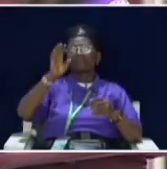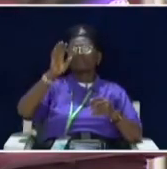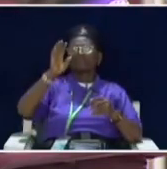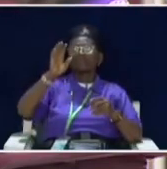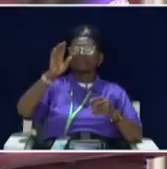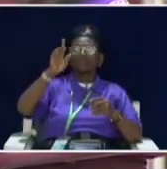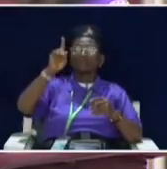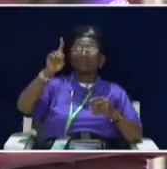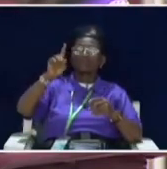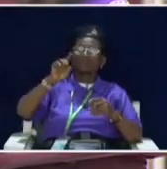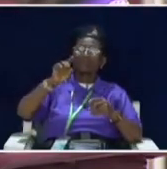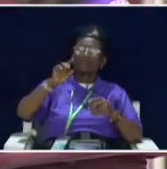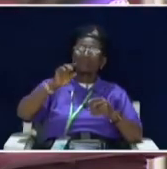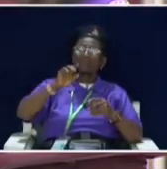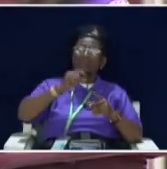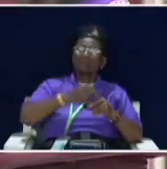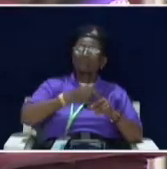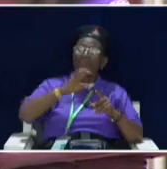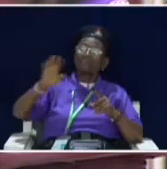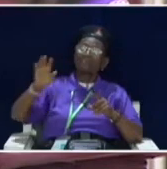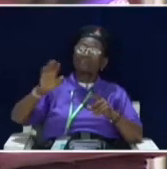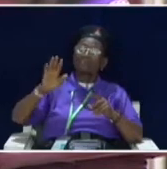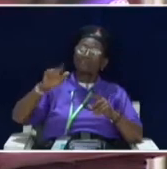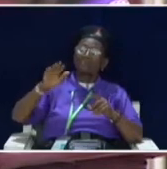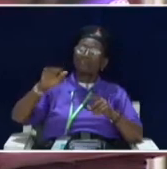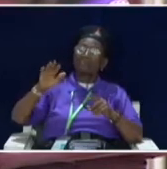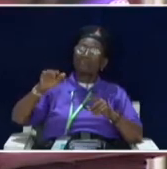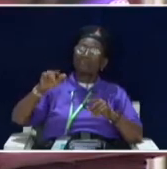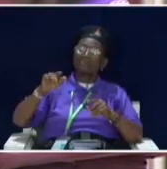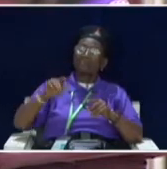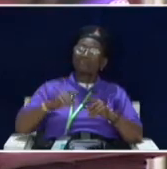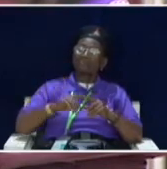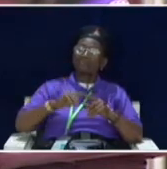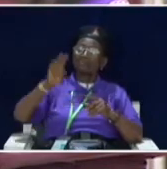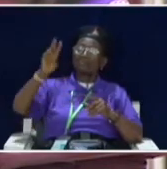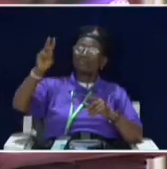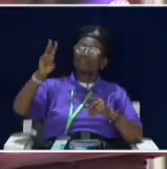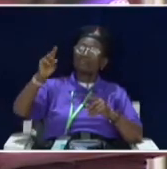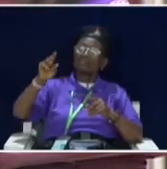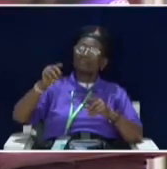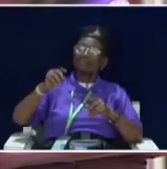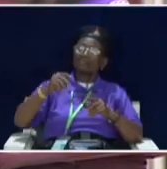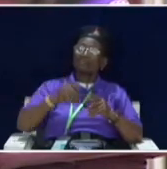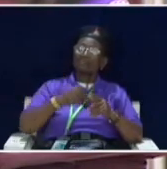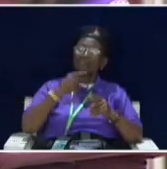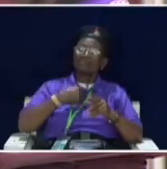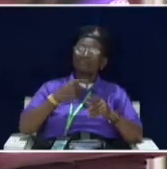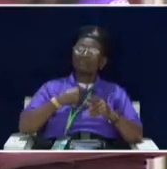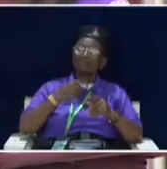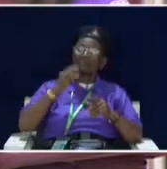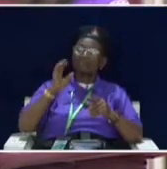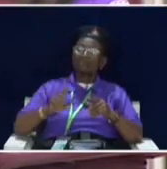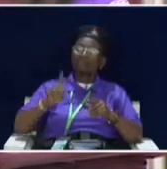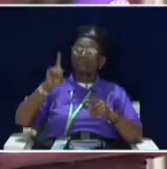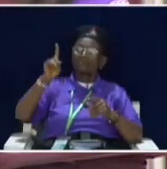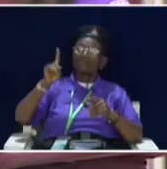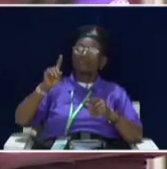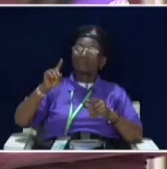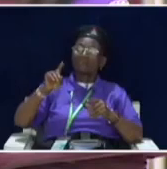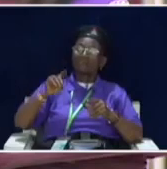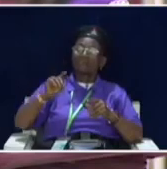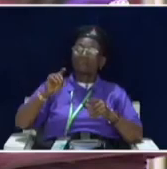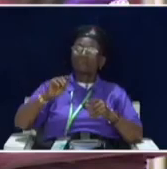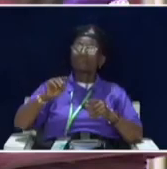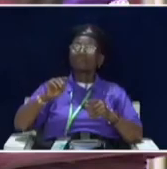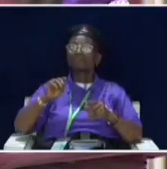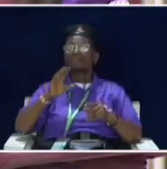to 16. Ese ikedogun de ikerindilogun. 1 Peter 1:15 to 16. Peteru kini ori